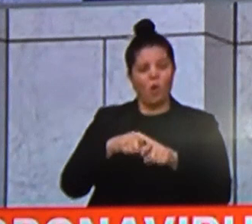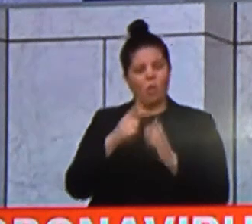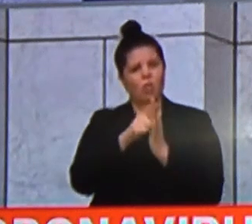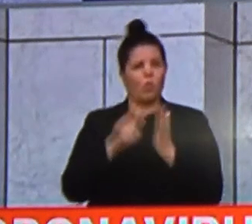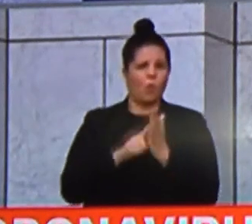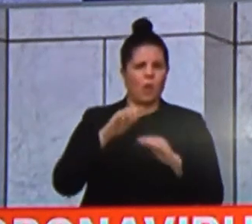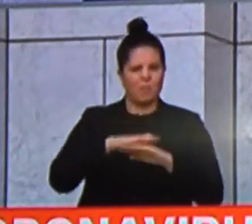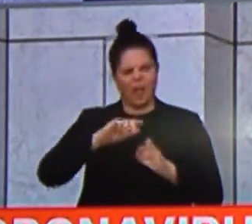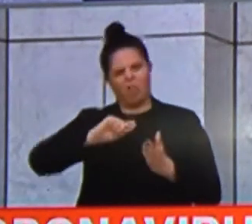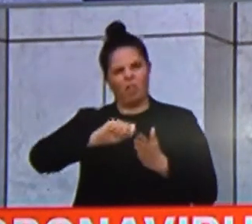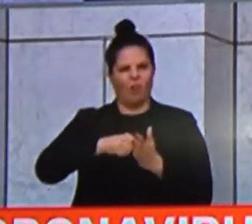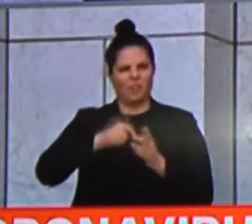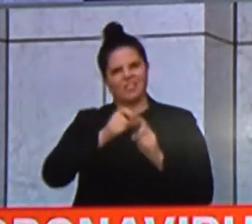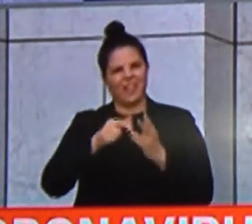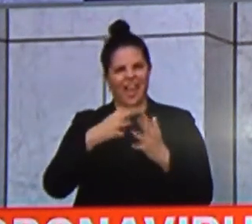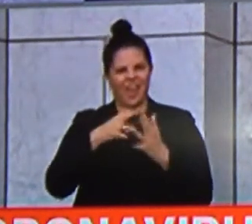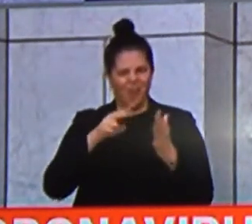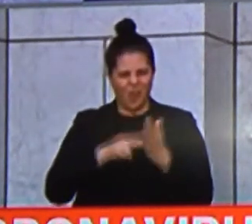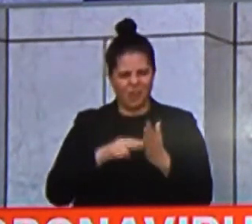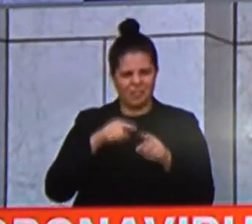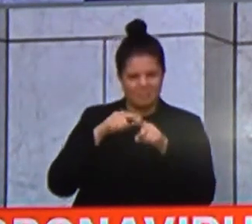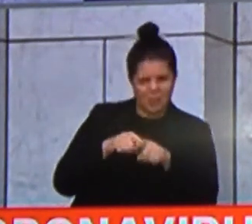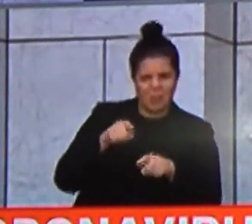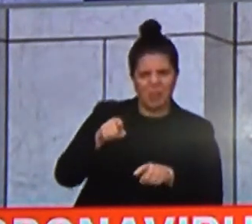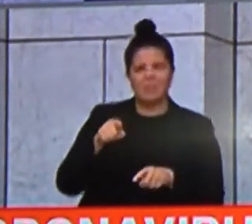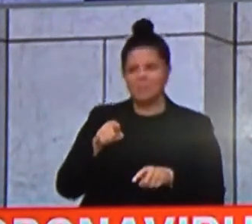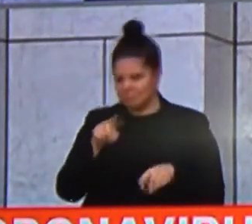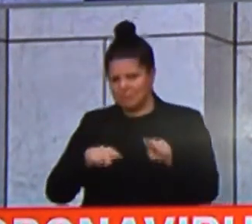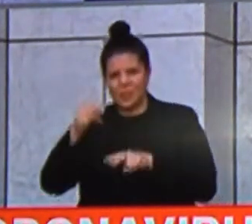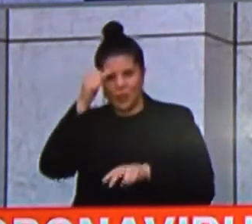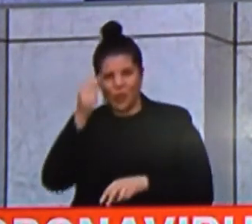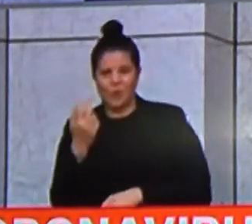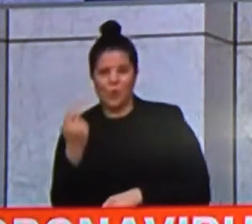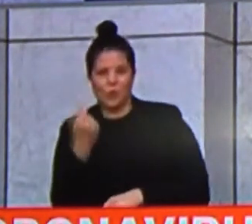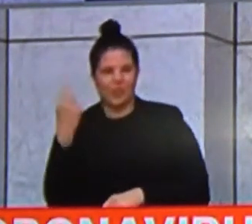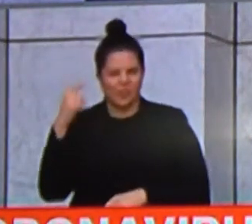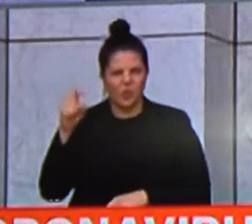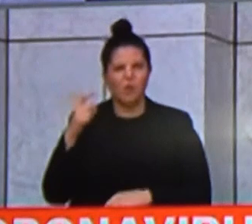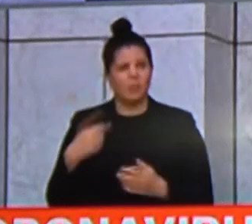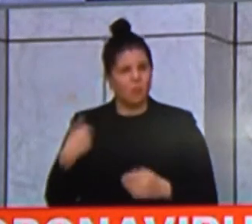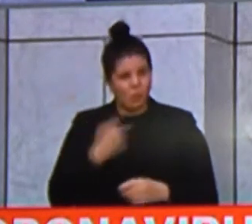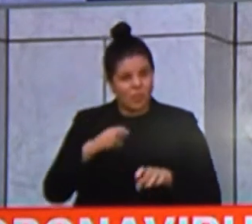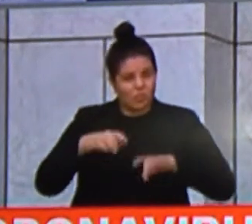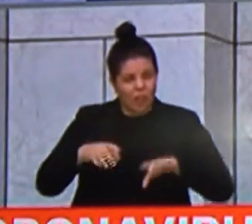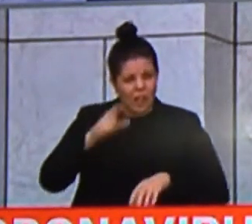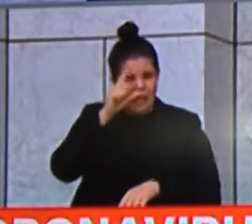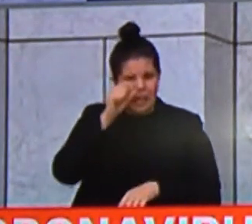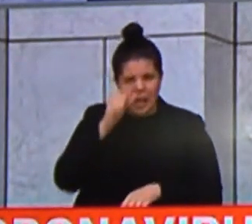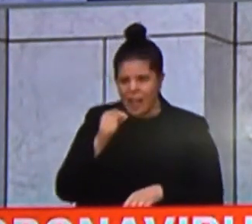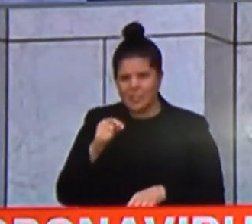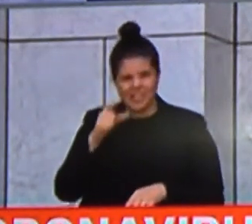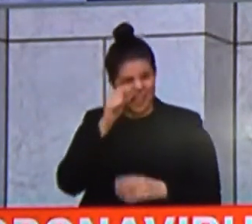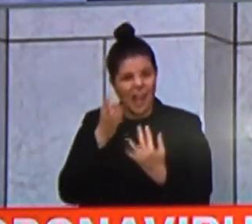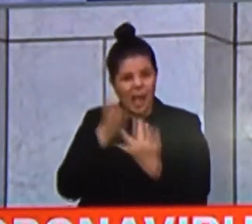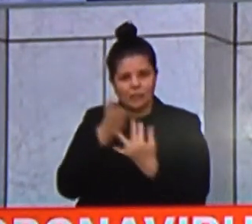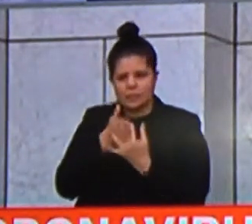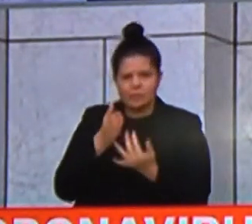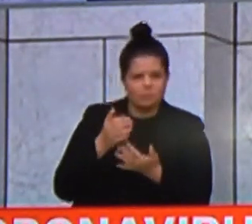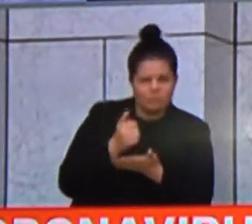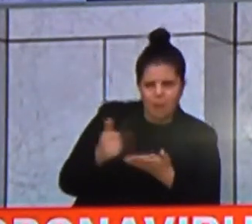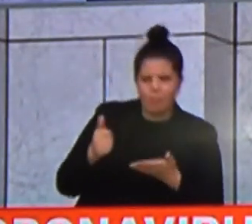again, they'll receive this new wage as well, is it? Well, Phil, I can give some responses to that, but let me be clear. The package